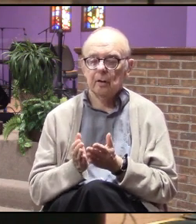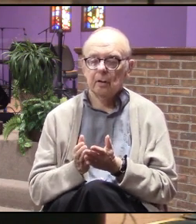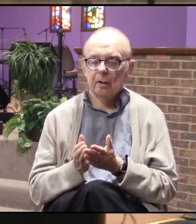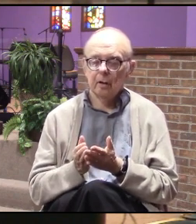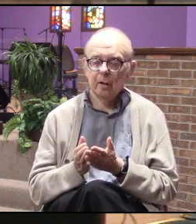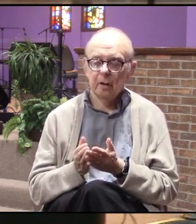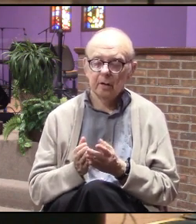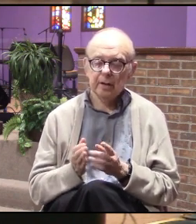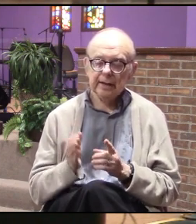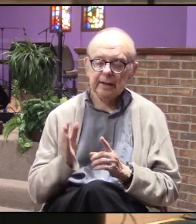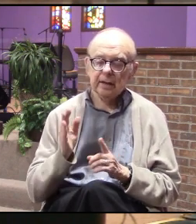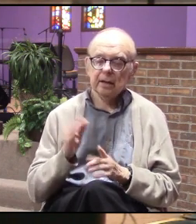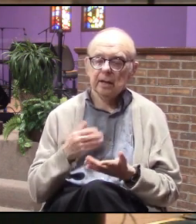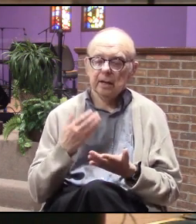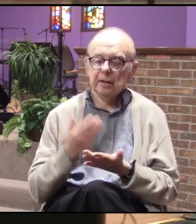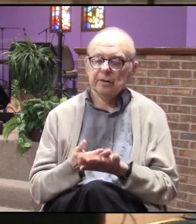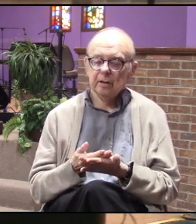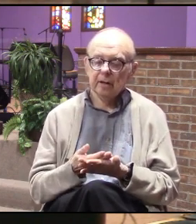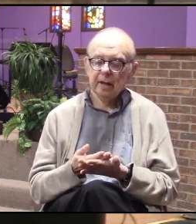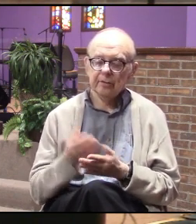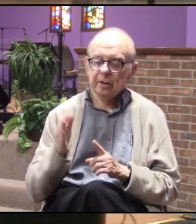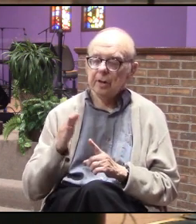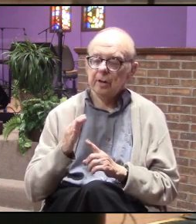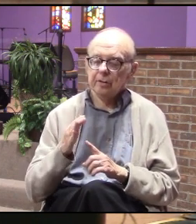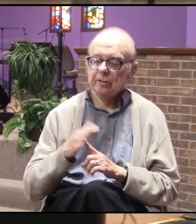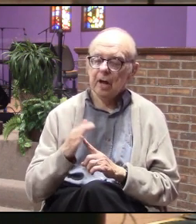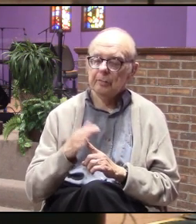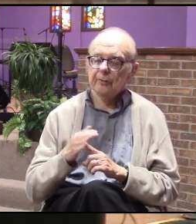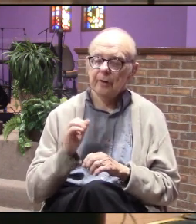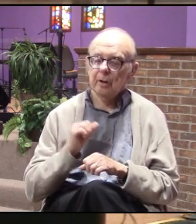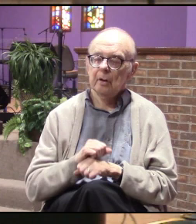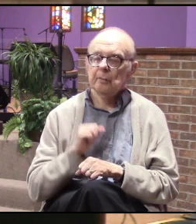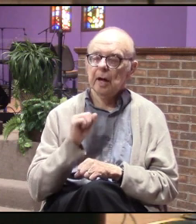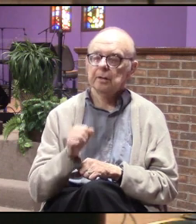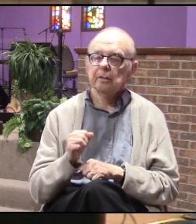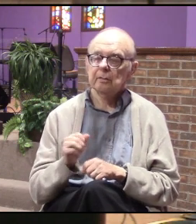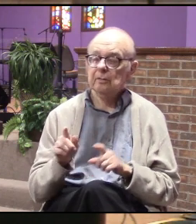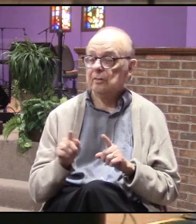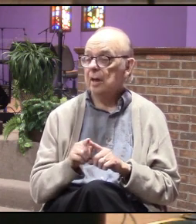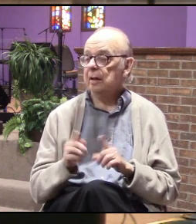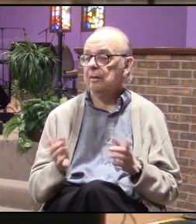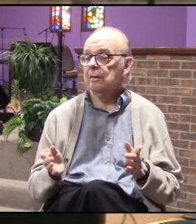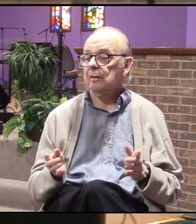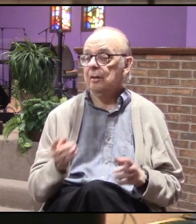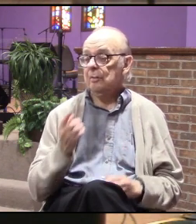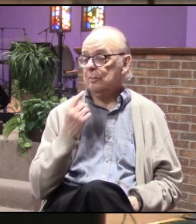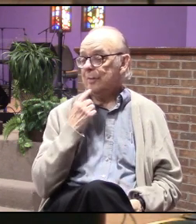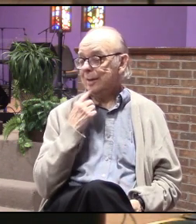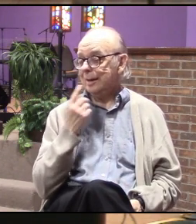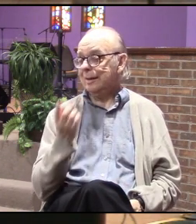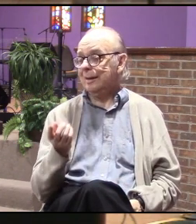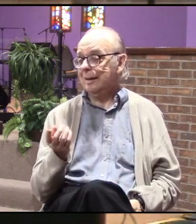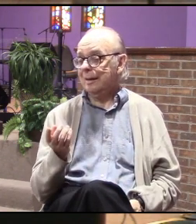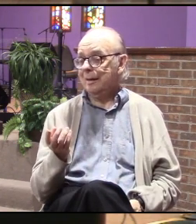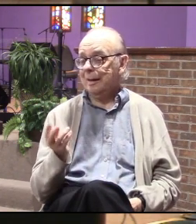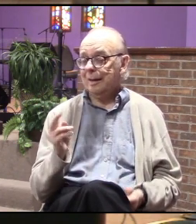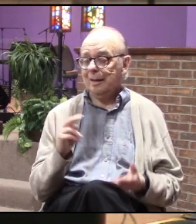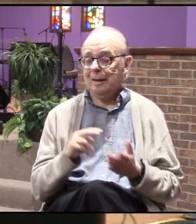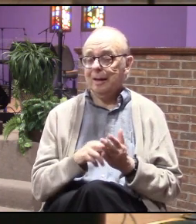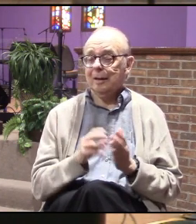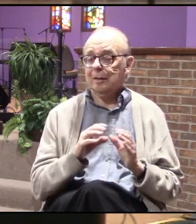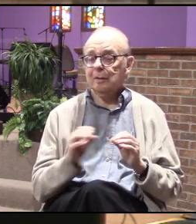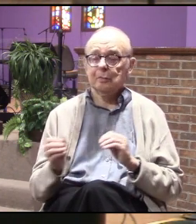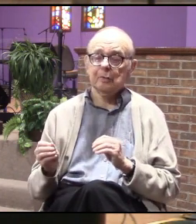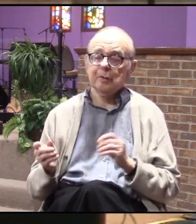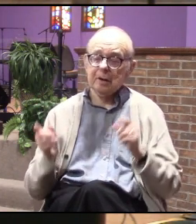on the top of a mountain. And it's like, really? I mean, couldn't you put